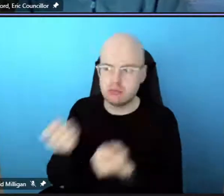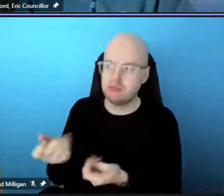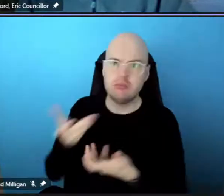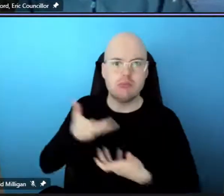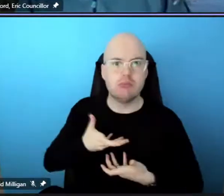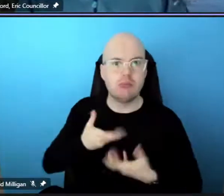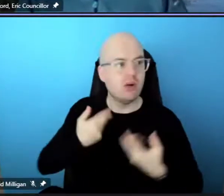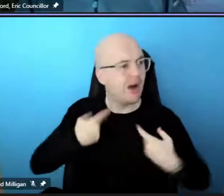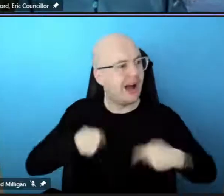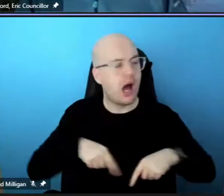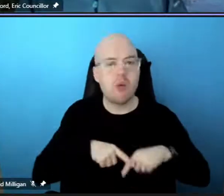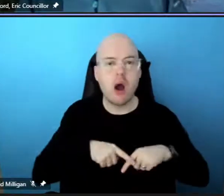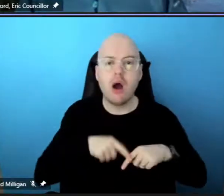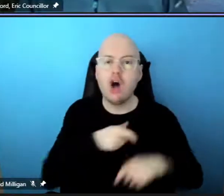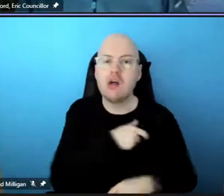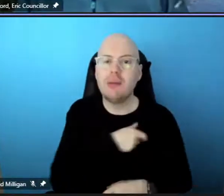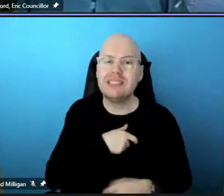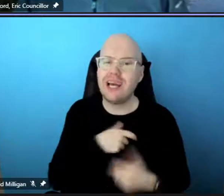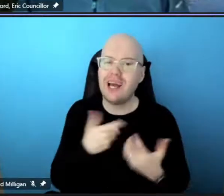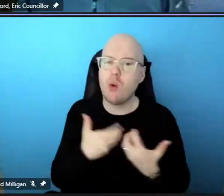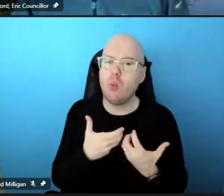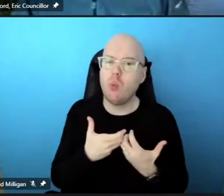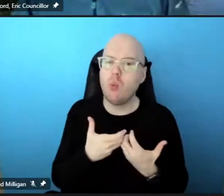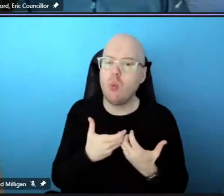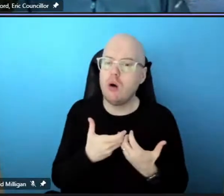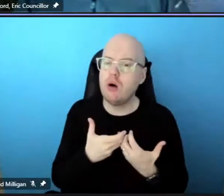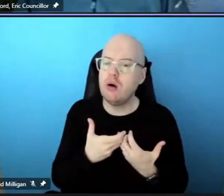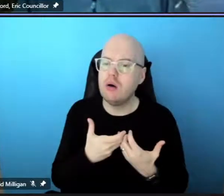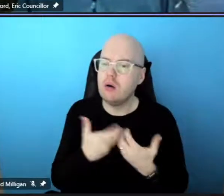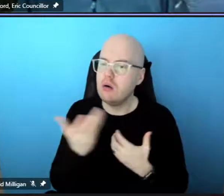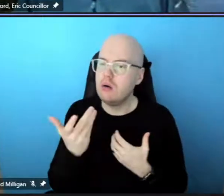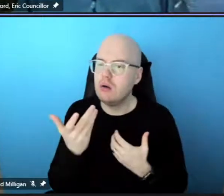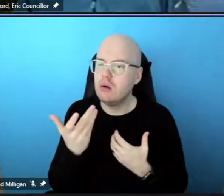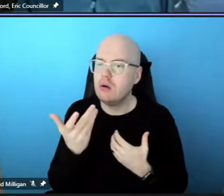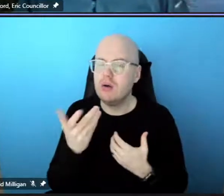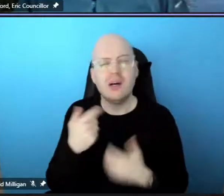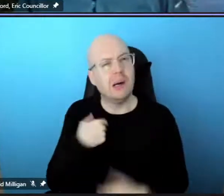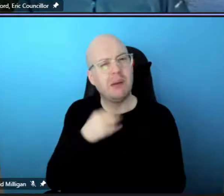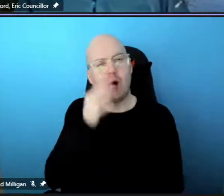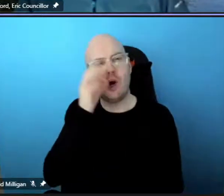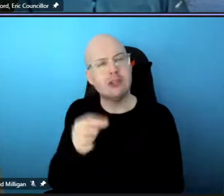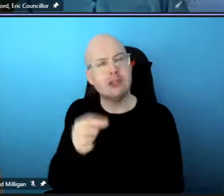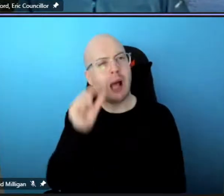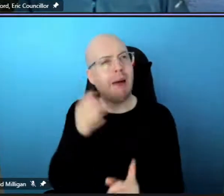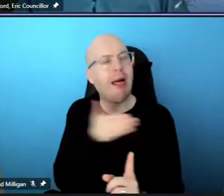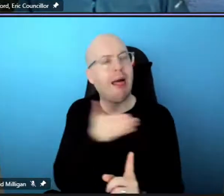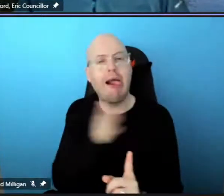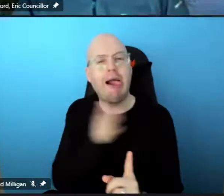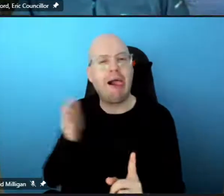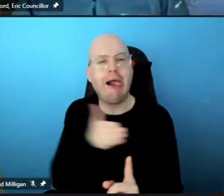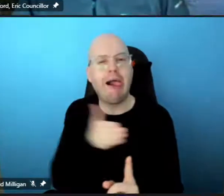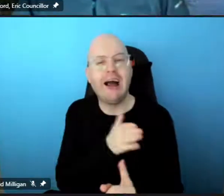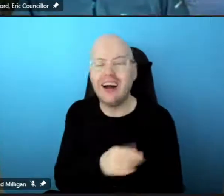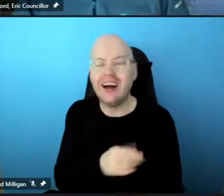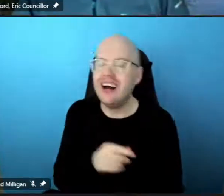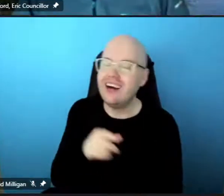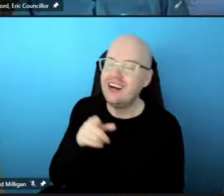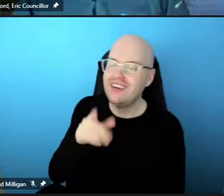assurance that all's been complied with there. So that wasn't very clear, was it? I think I